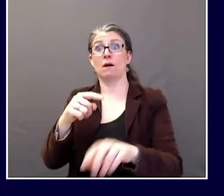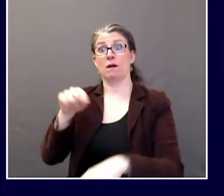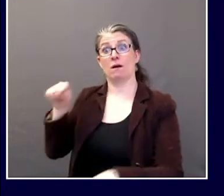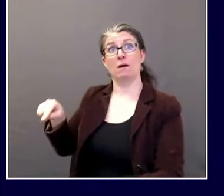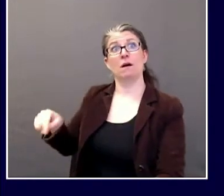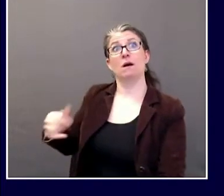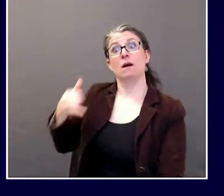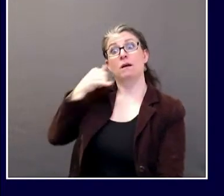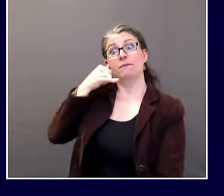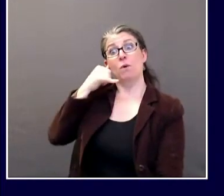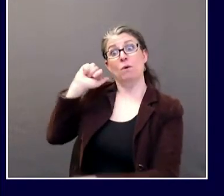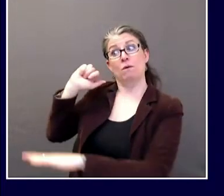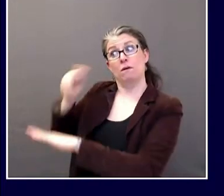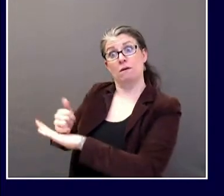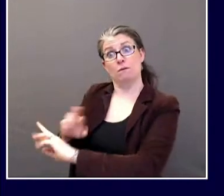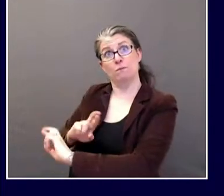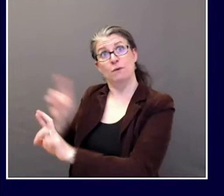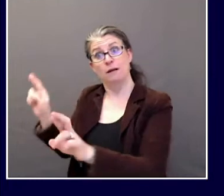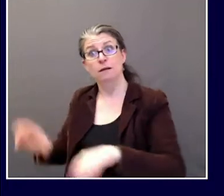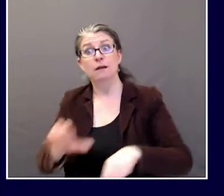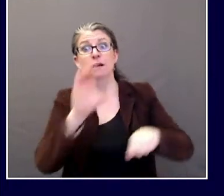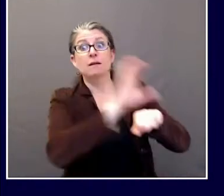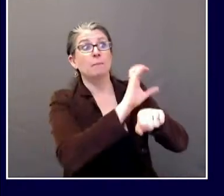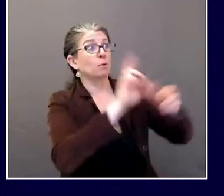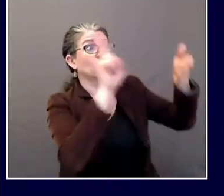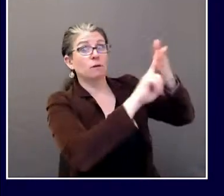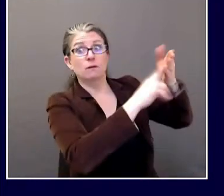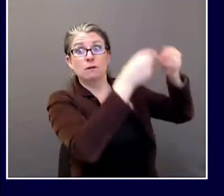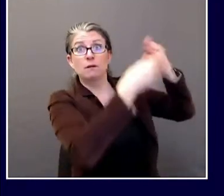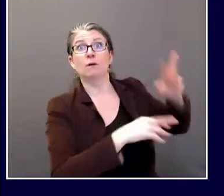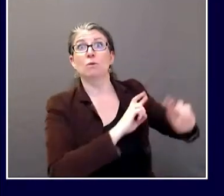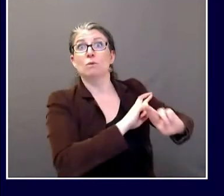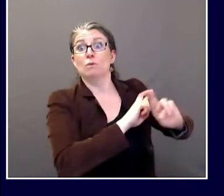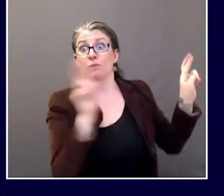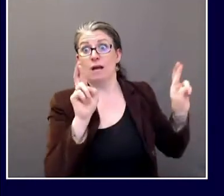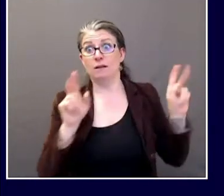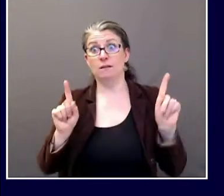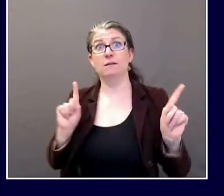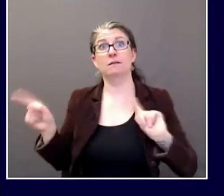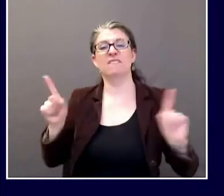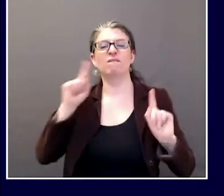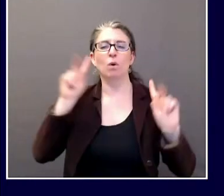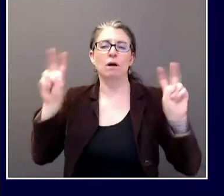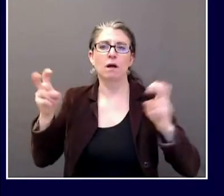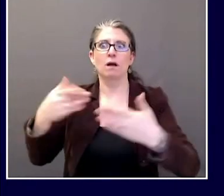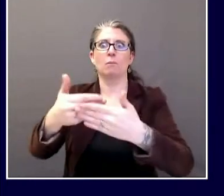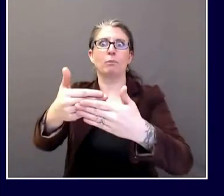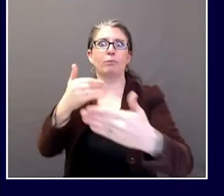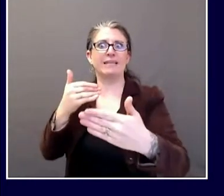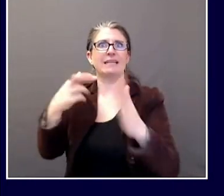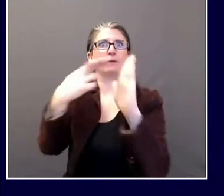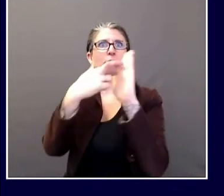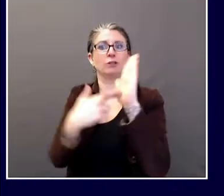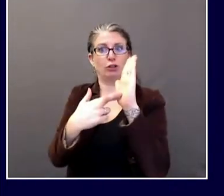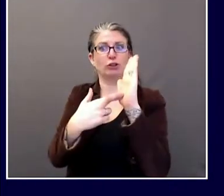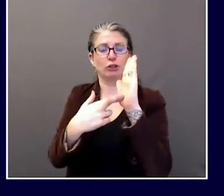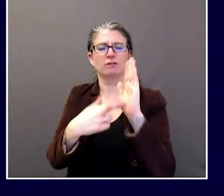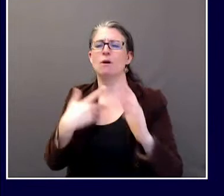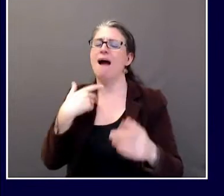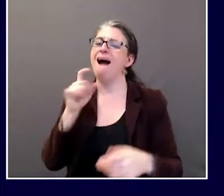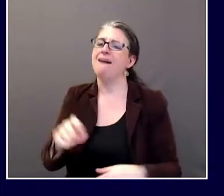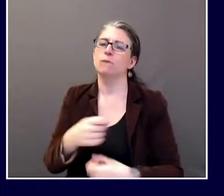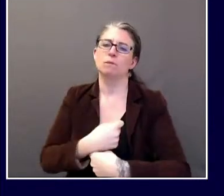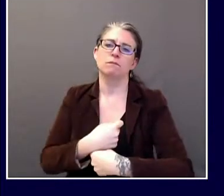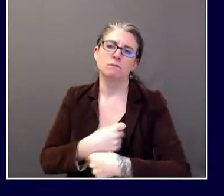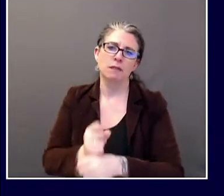something up that's cosmetic. That's the way that we like to do business. But doing business in that manner, especially because